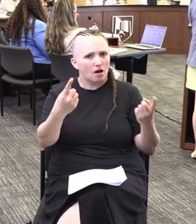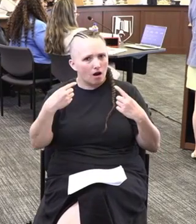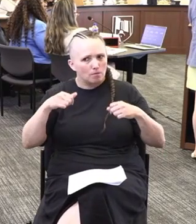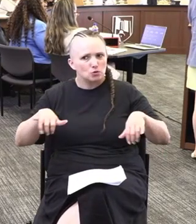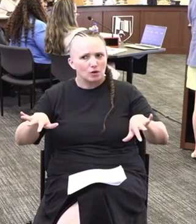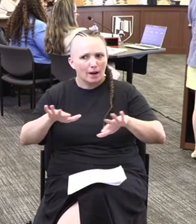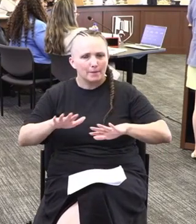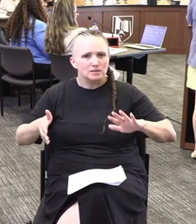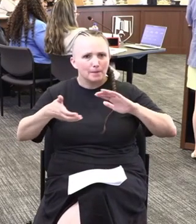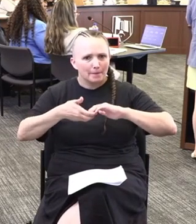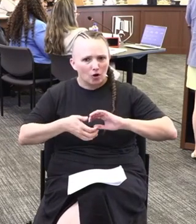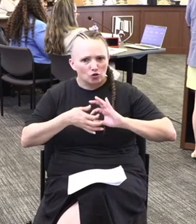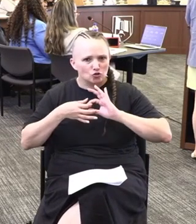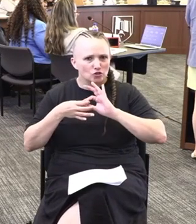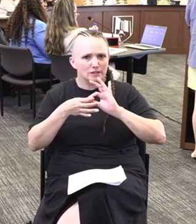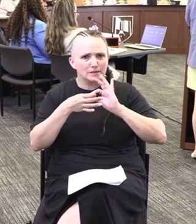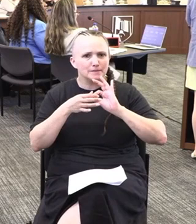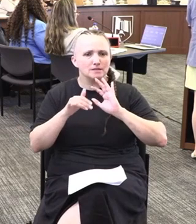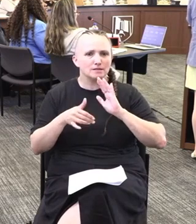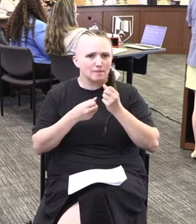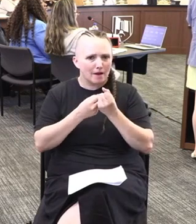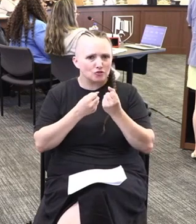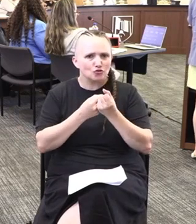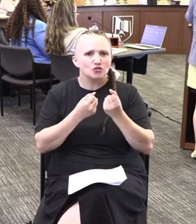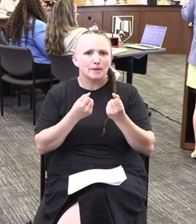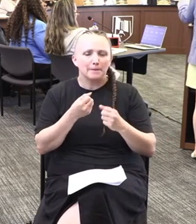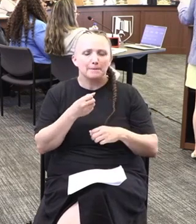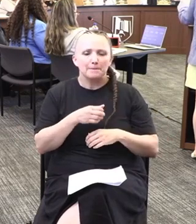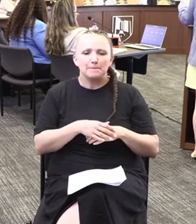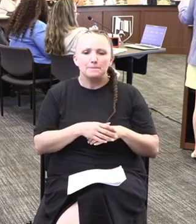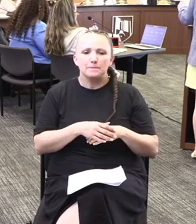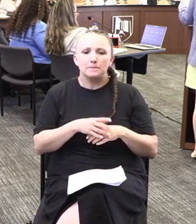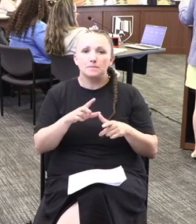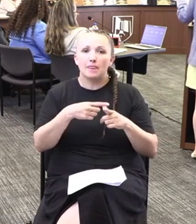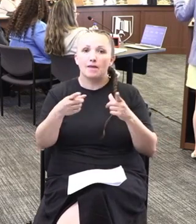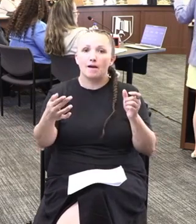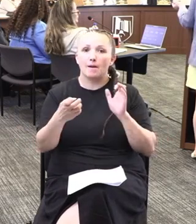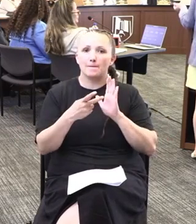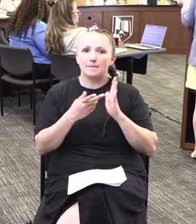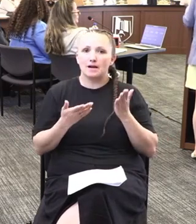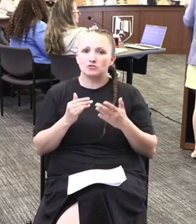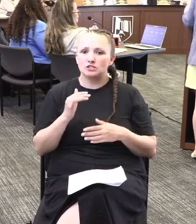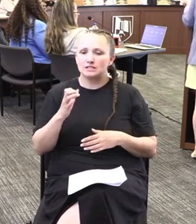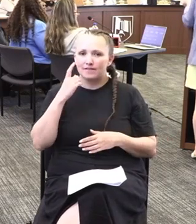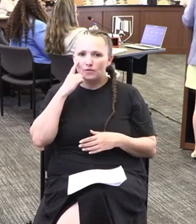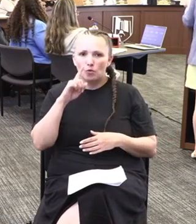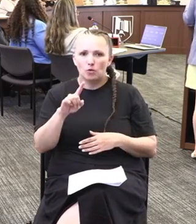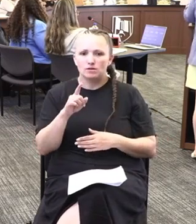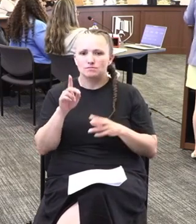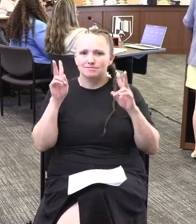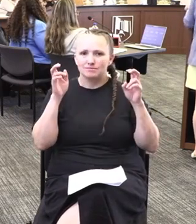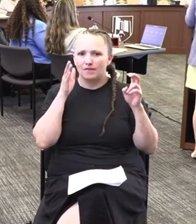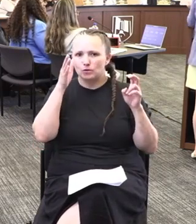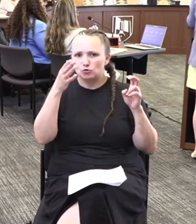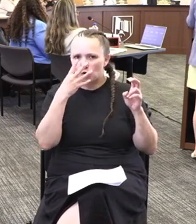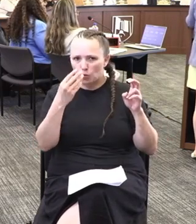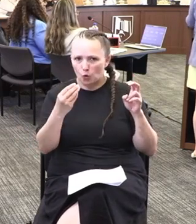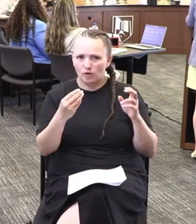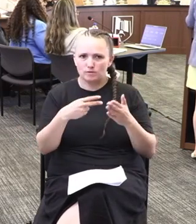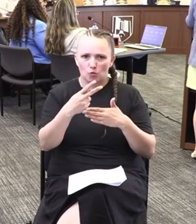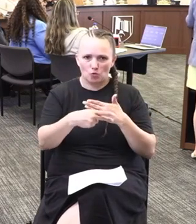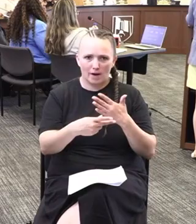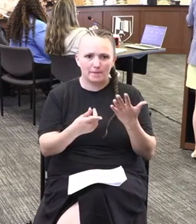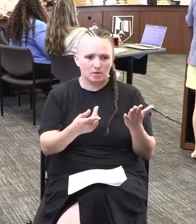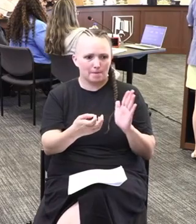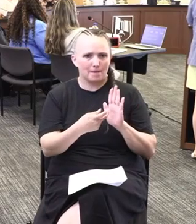those partnerships. It's those sponsorships. Then they come back here for what? Future Wolves. We're getting them back onto our